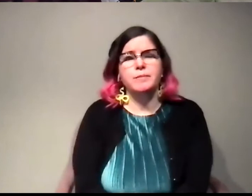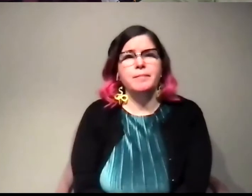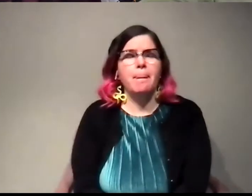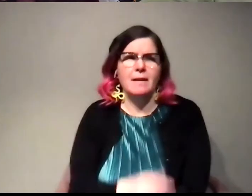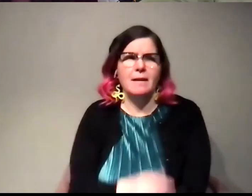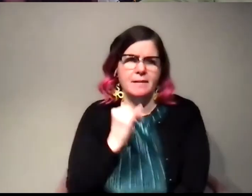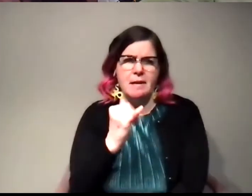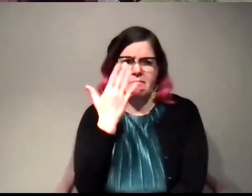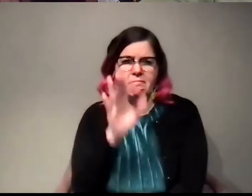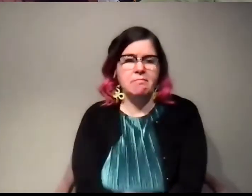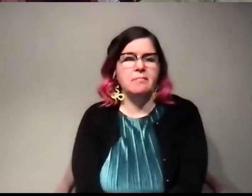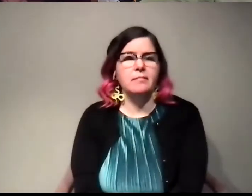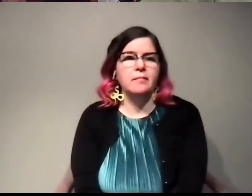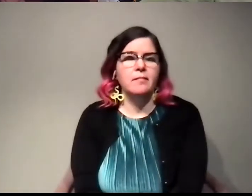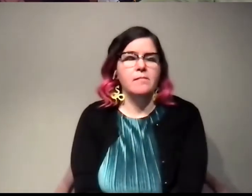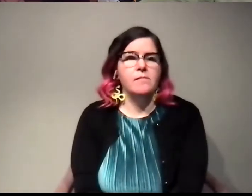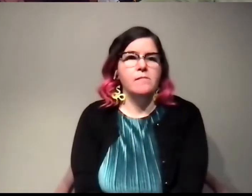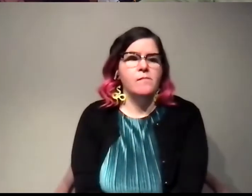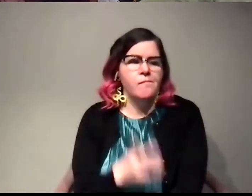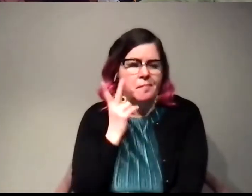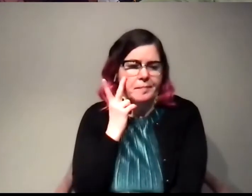either. Let's see.